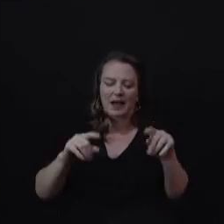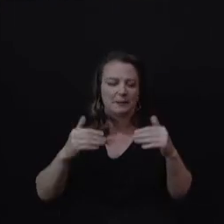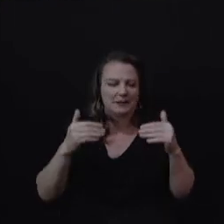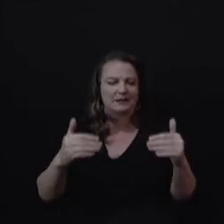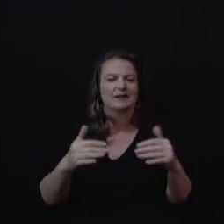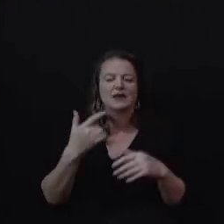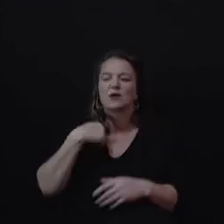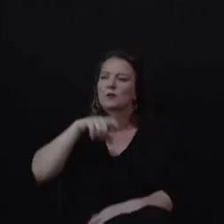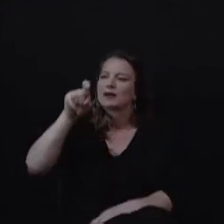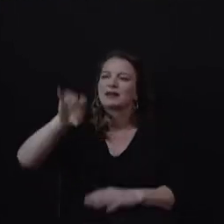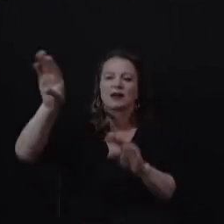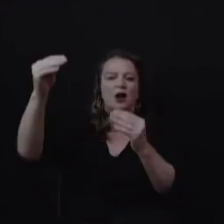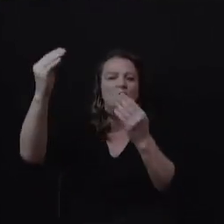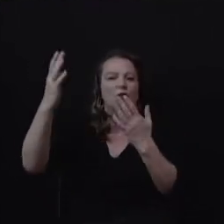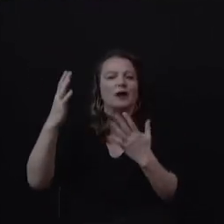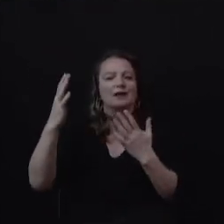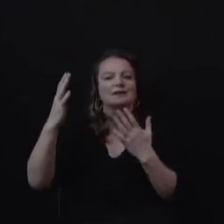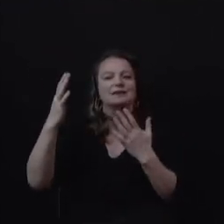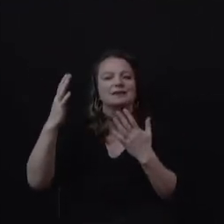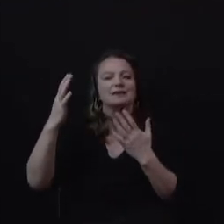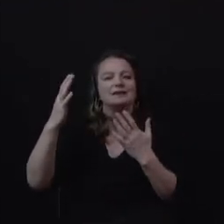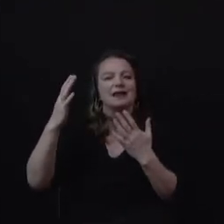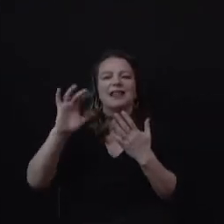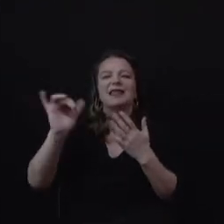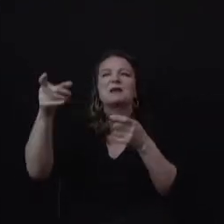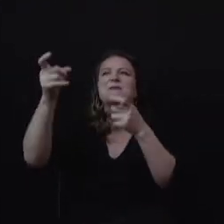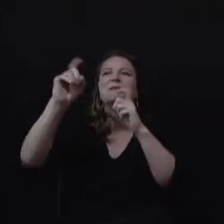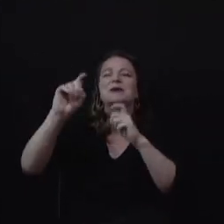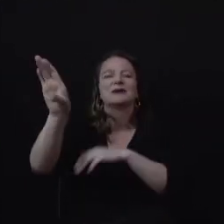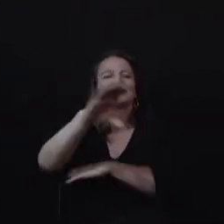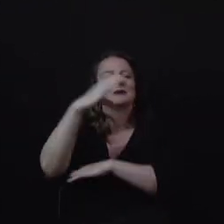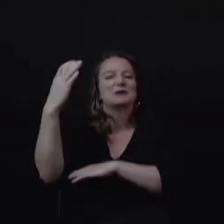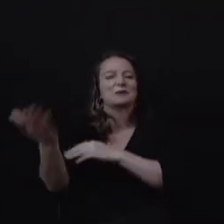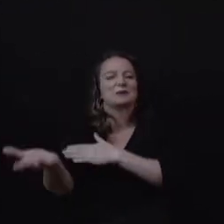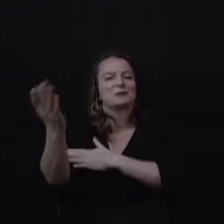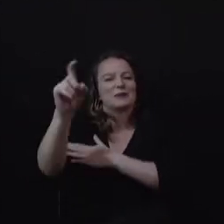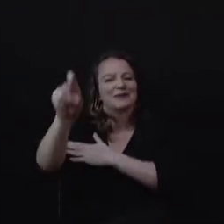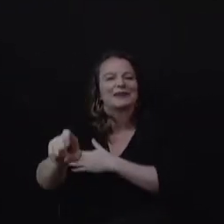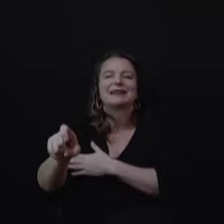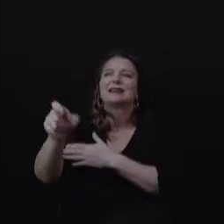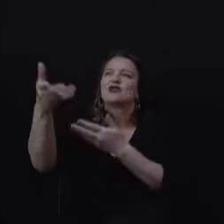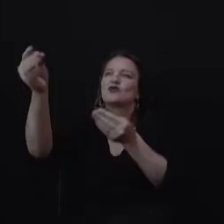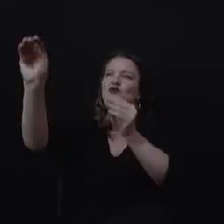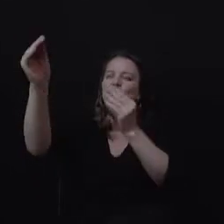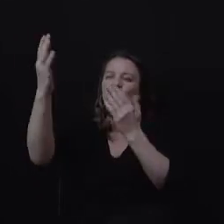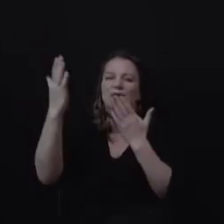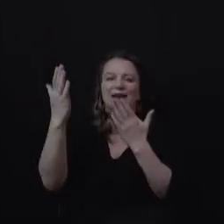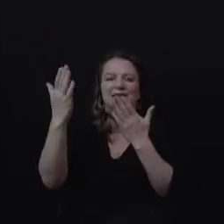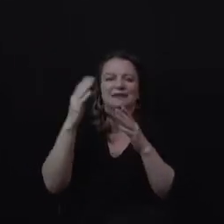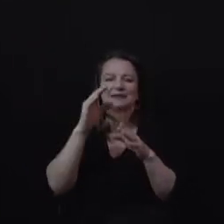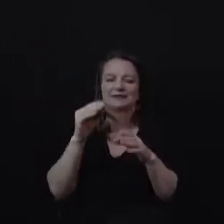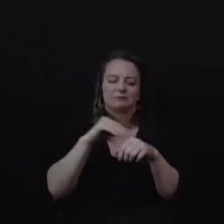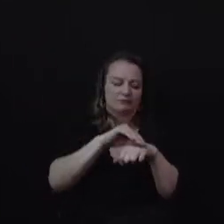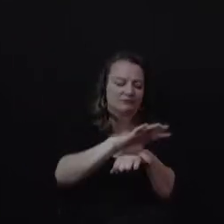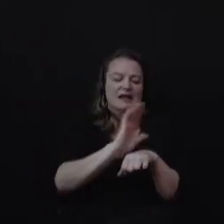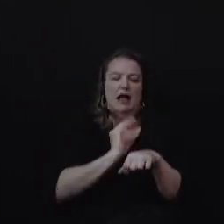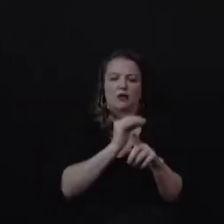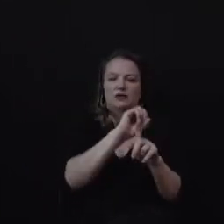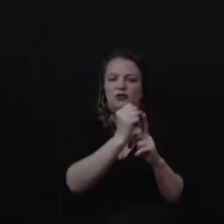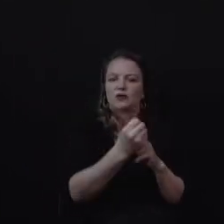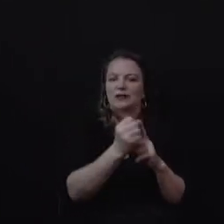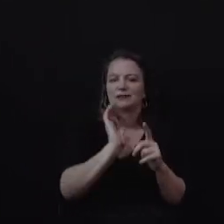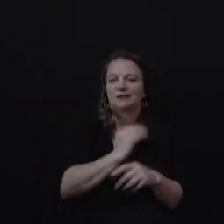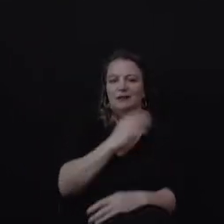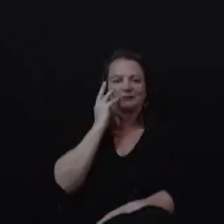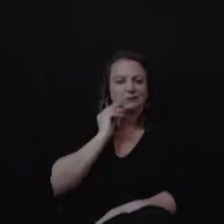need grace to come as a present, like on Christmas morning. We need grace in our situations. In our circumstances,